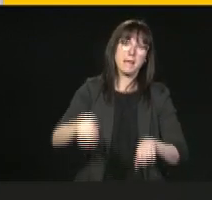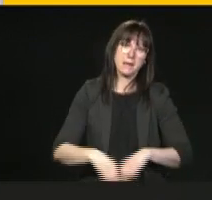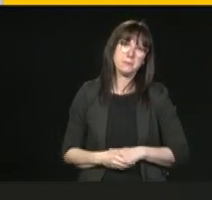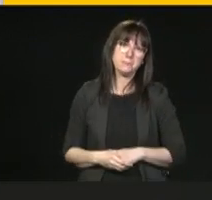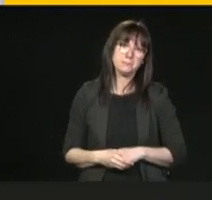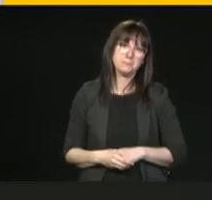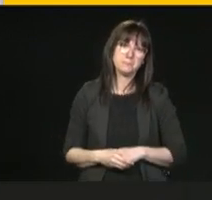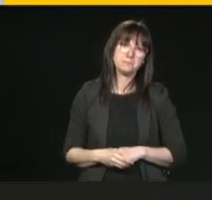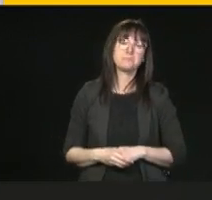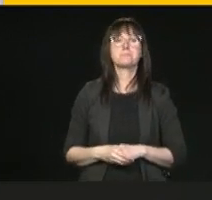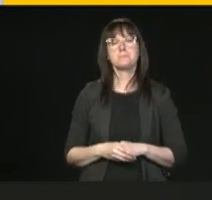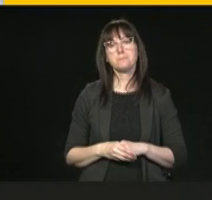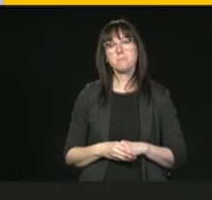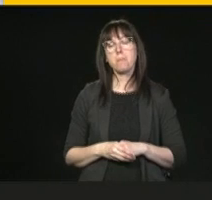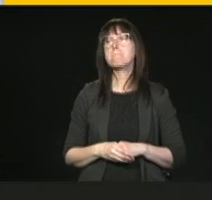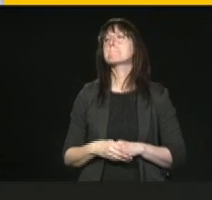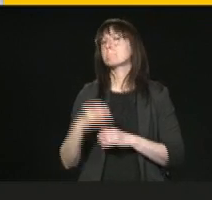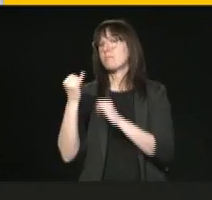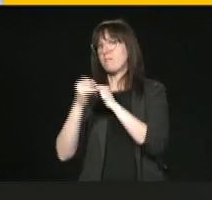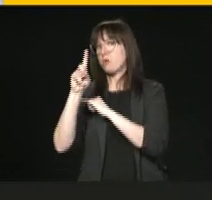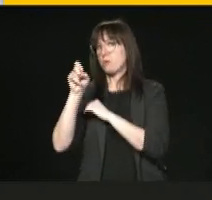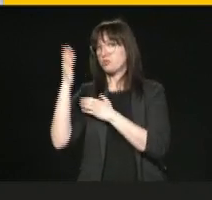Merci. Dernière question avec un court suivi.